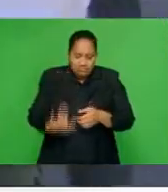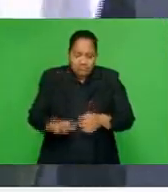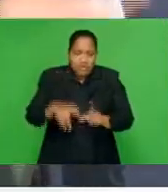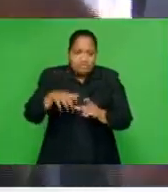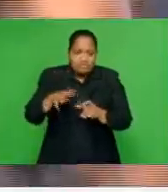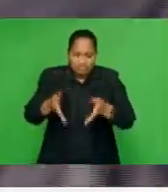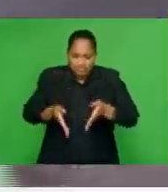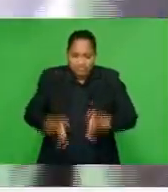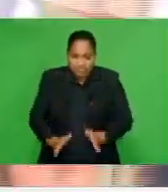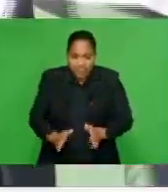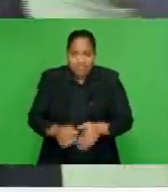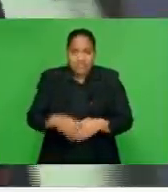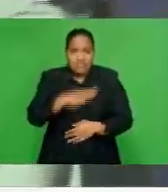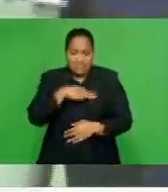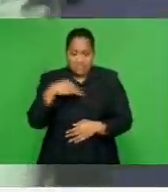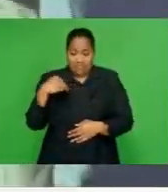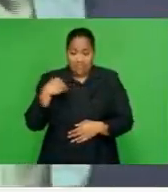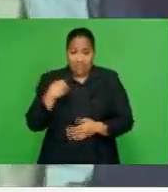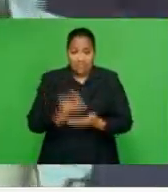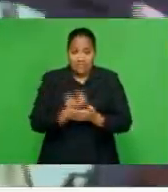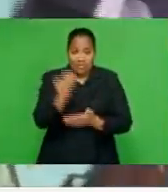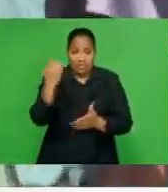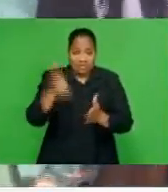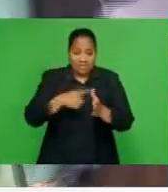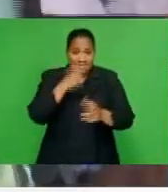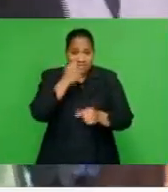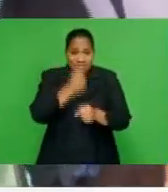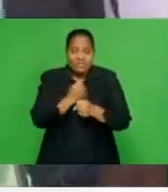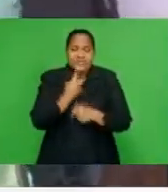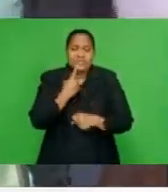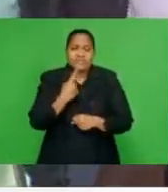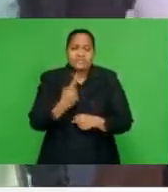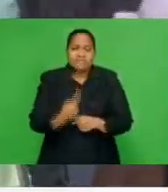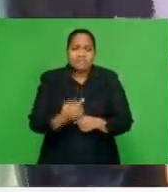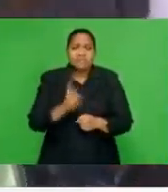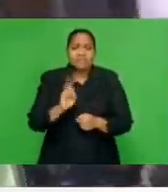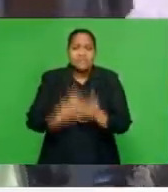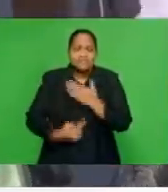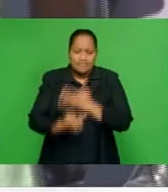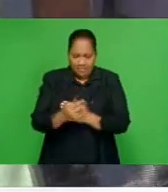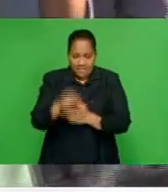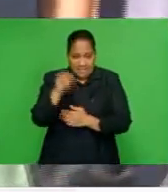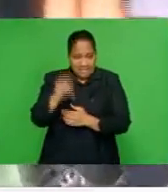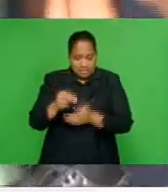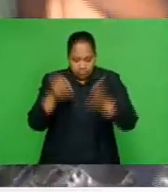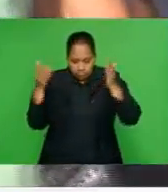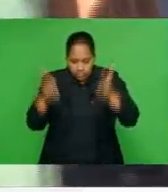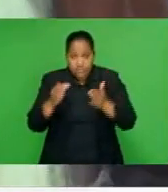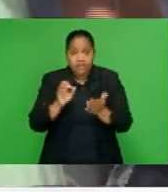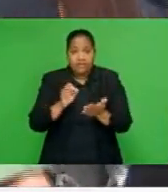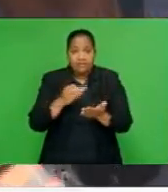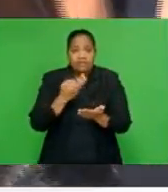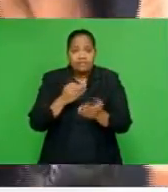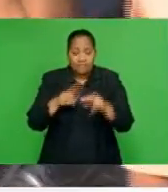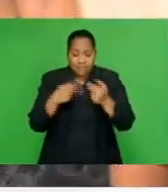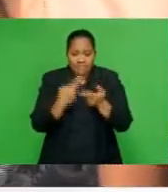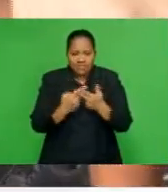night, Minister for Economy Said Kayum highlighted the need to focus on families whose finances have been